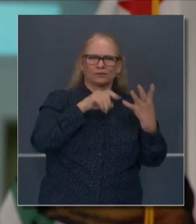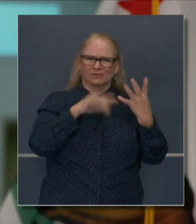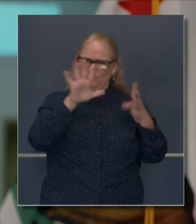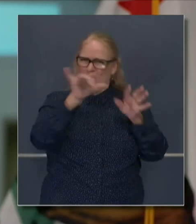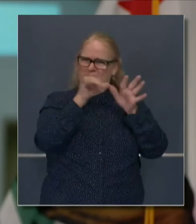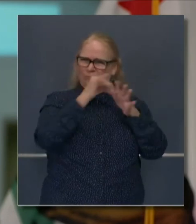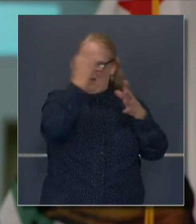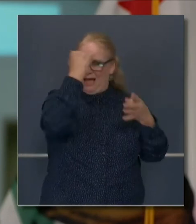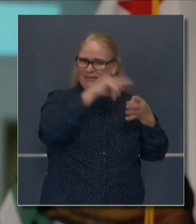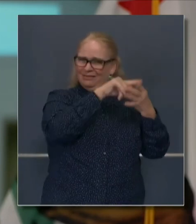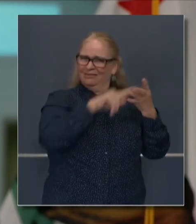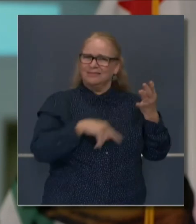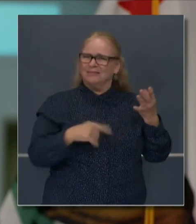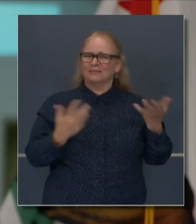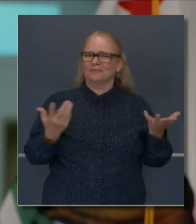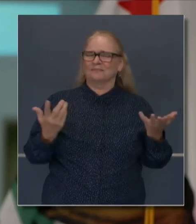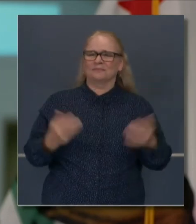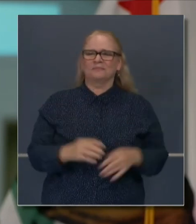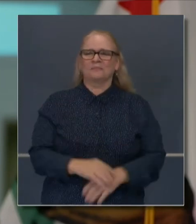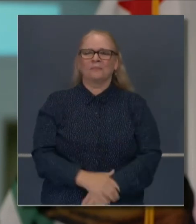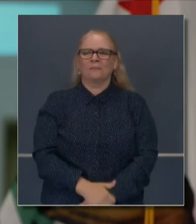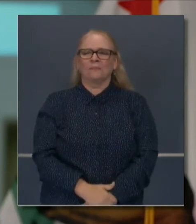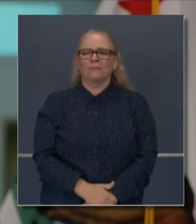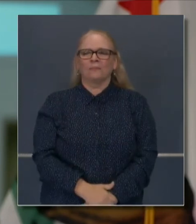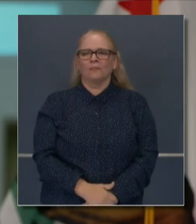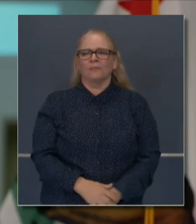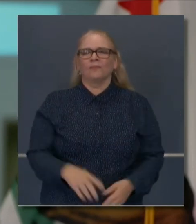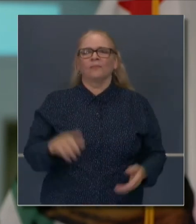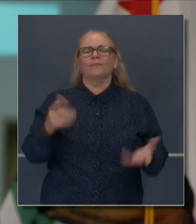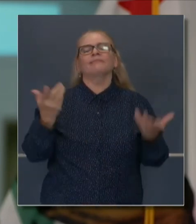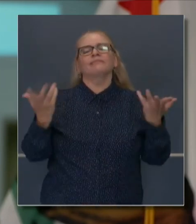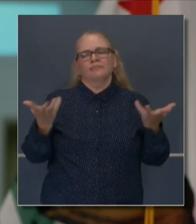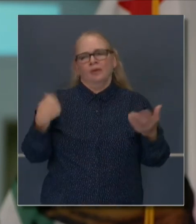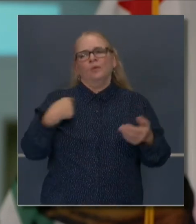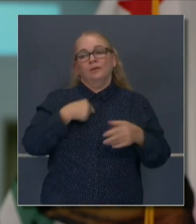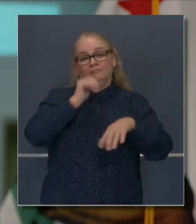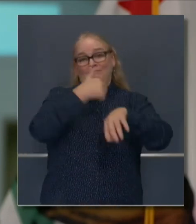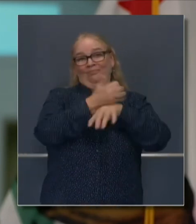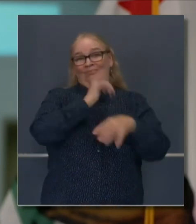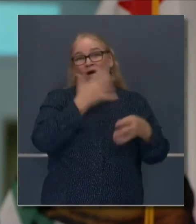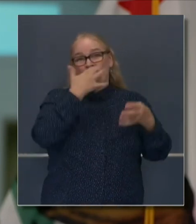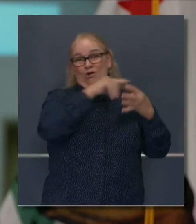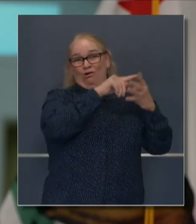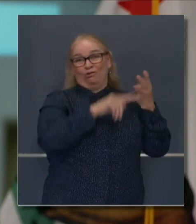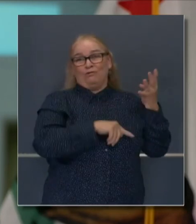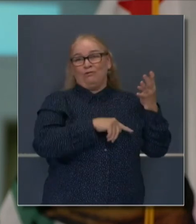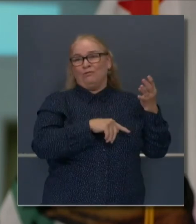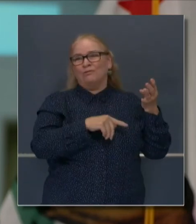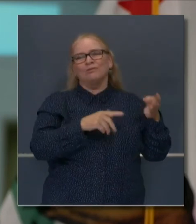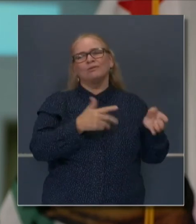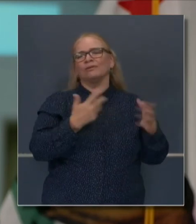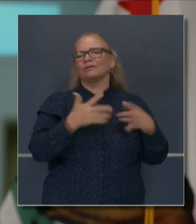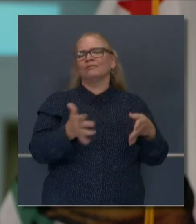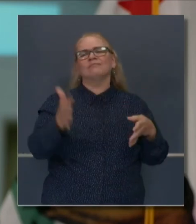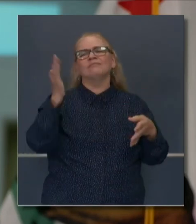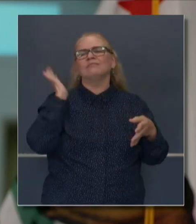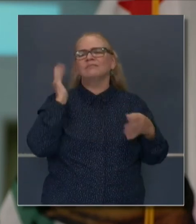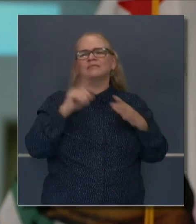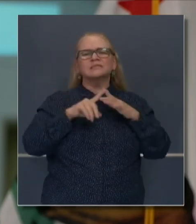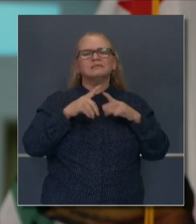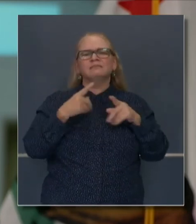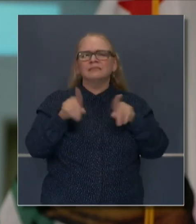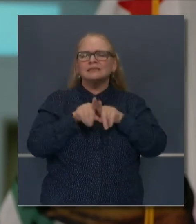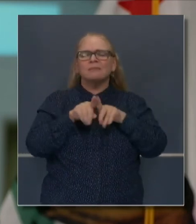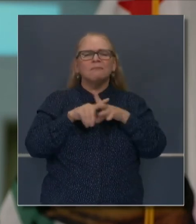the construct of the metric when we put out the tiered status. In fact, it was part of the original presentation, the original announcement. So it's not